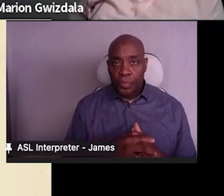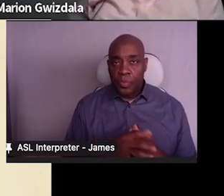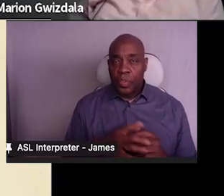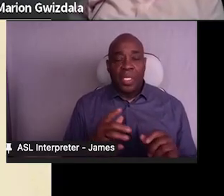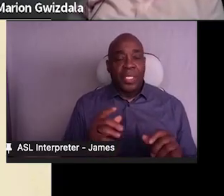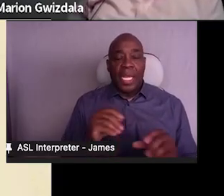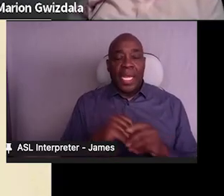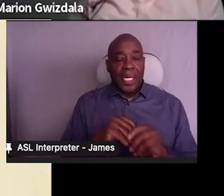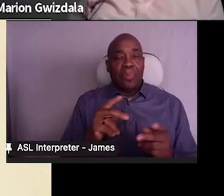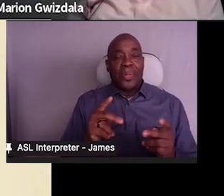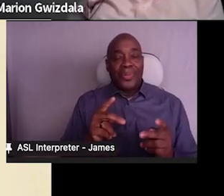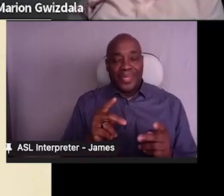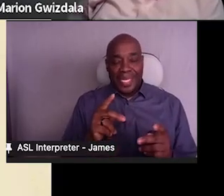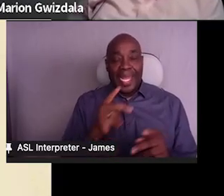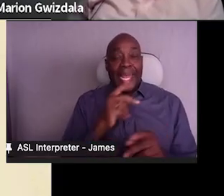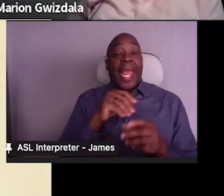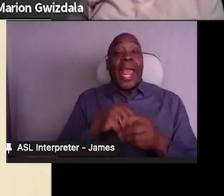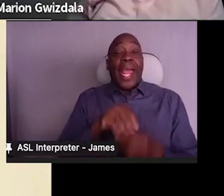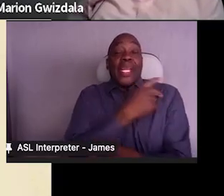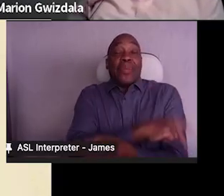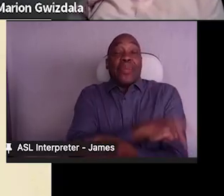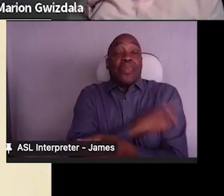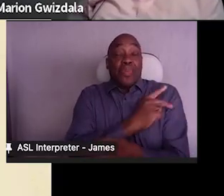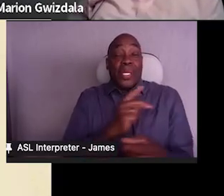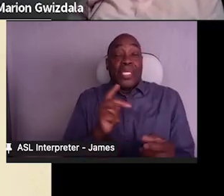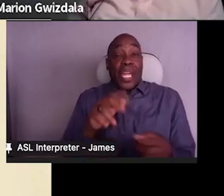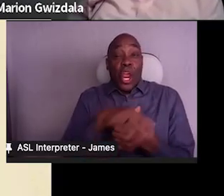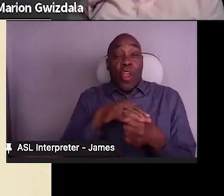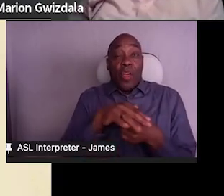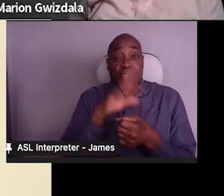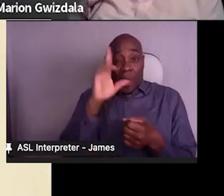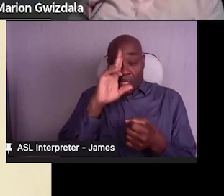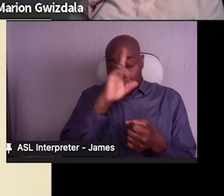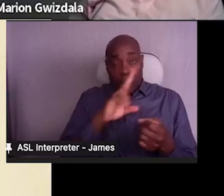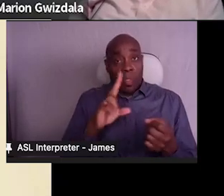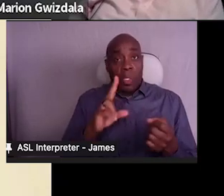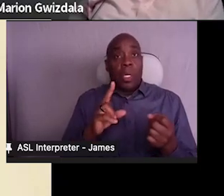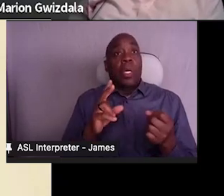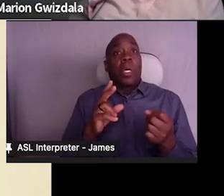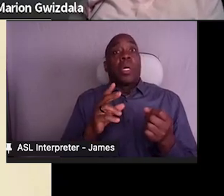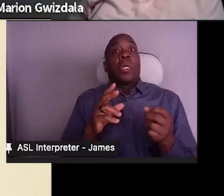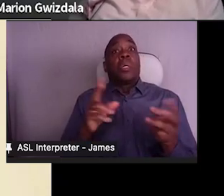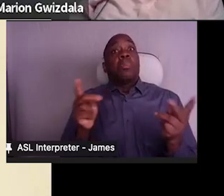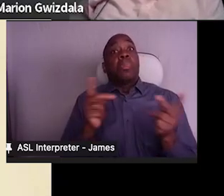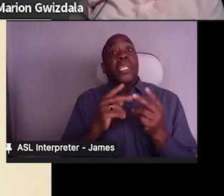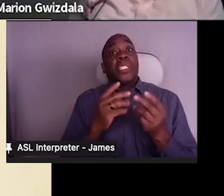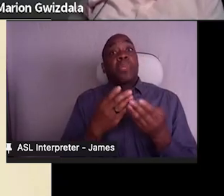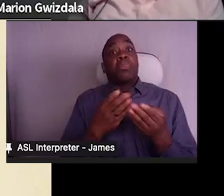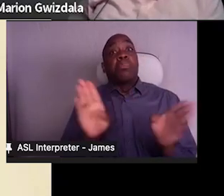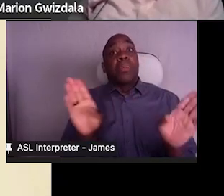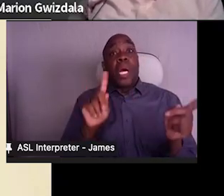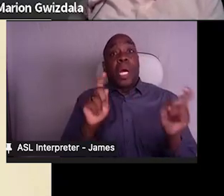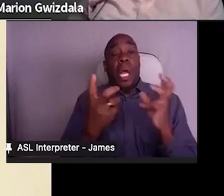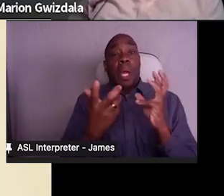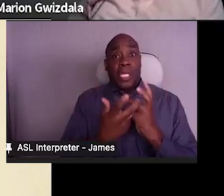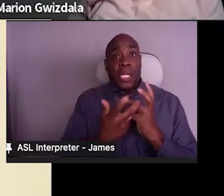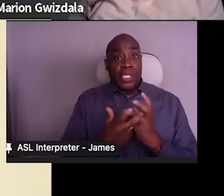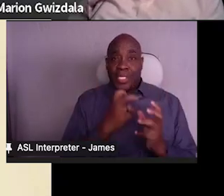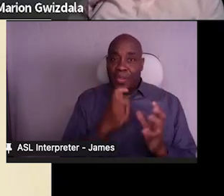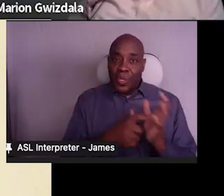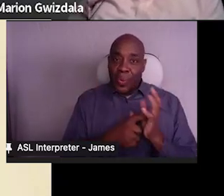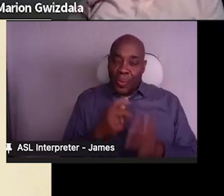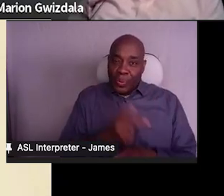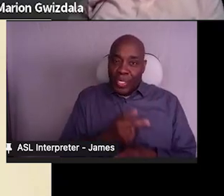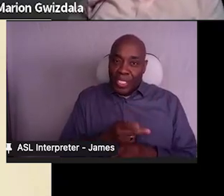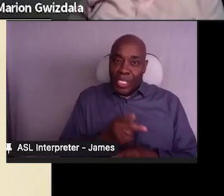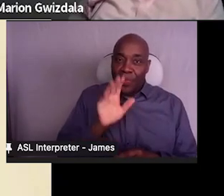are not required to care for the animal. So if those circumstances require you, for instance, to go have a CT scan,